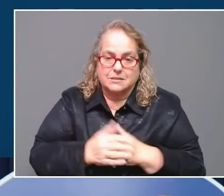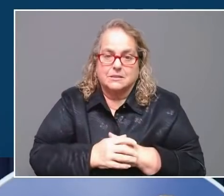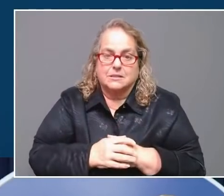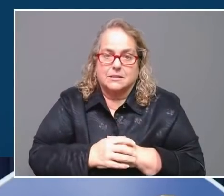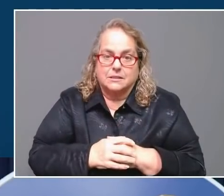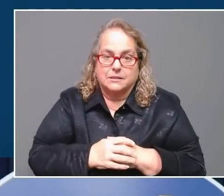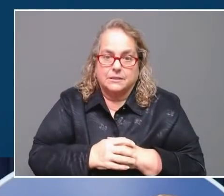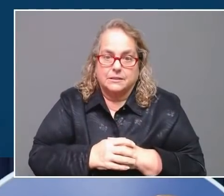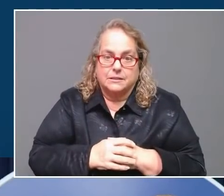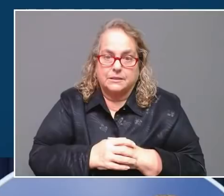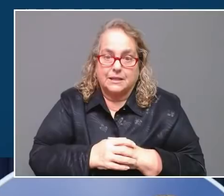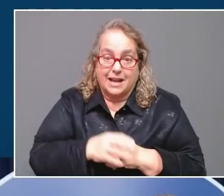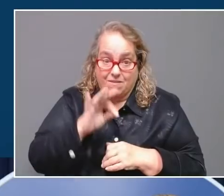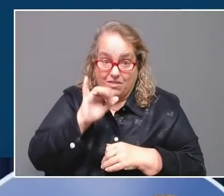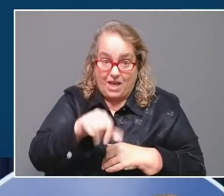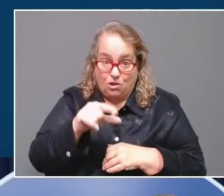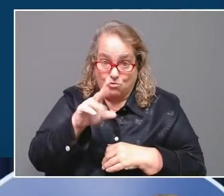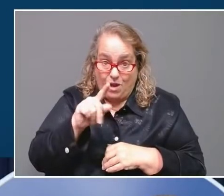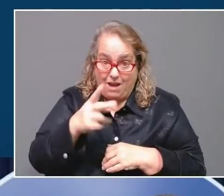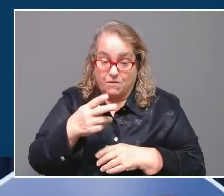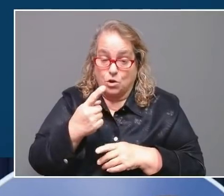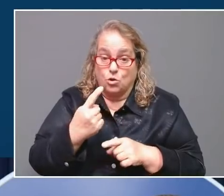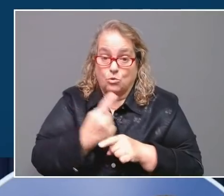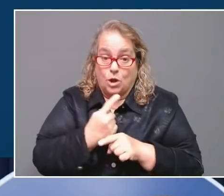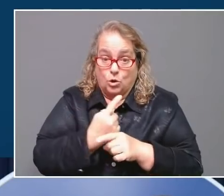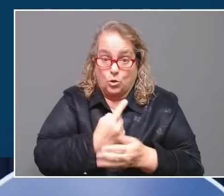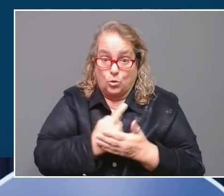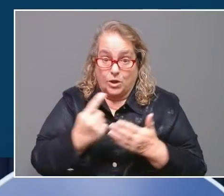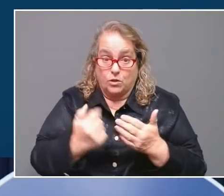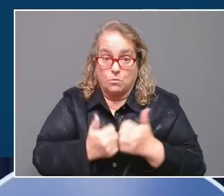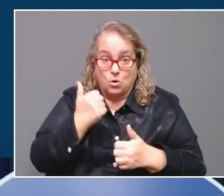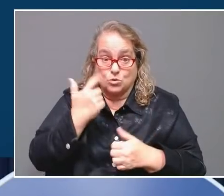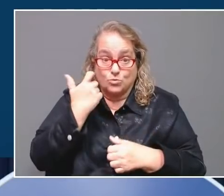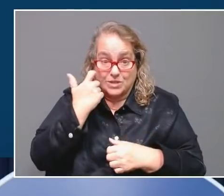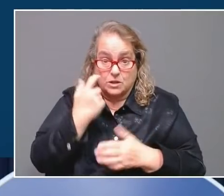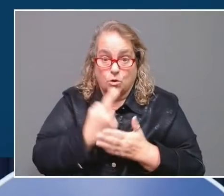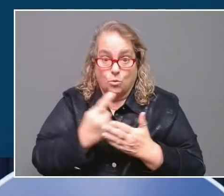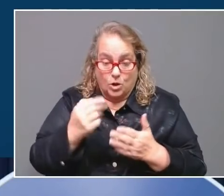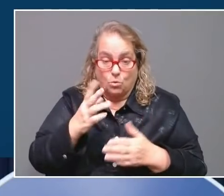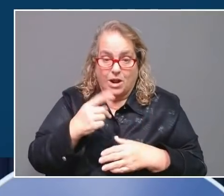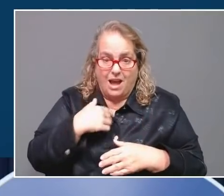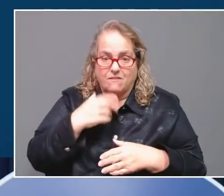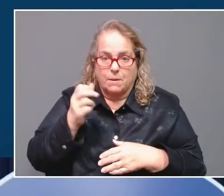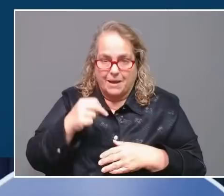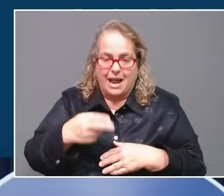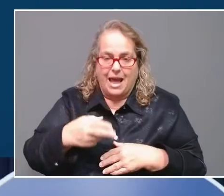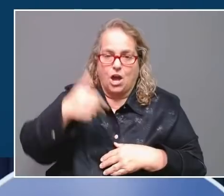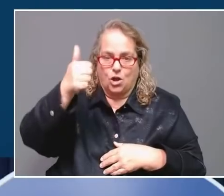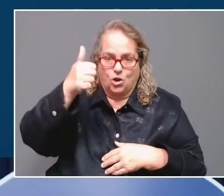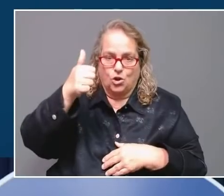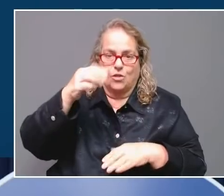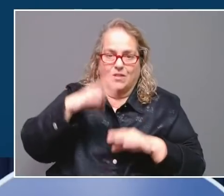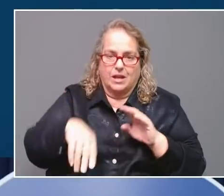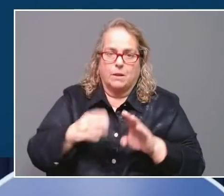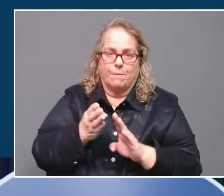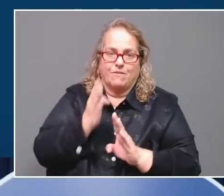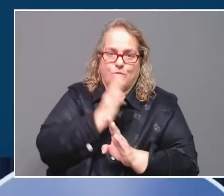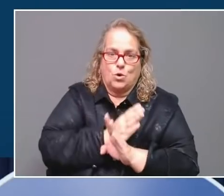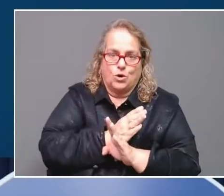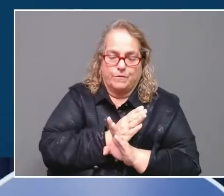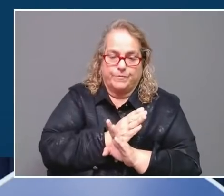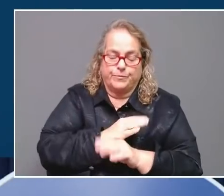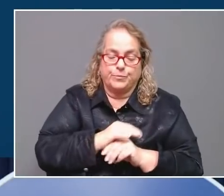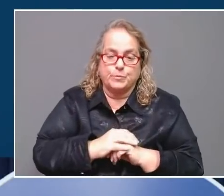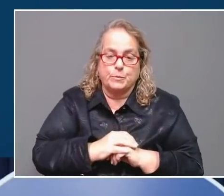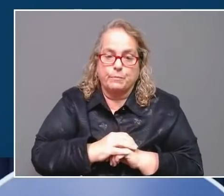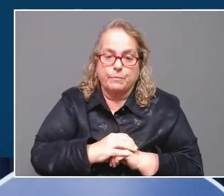If this graph had been a regular week, the most recent week would have been higher than the week before it. Case in point, let's